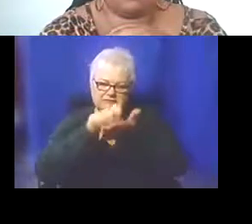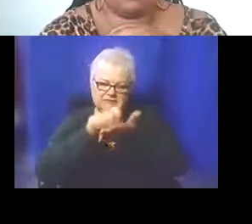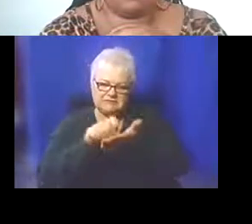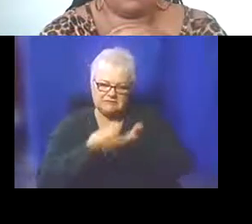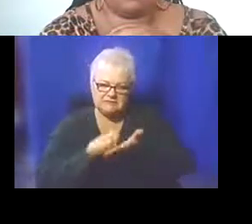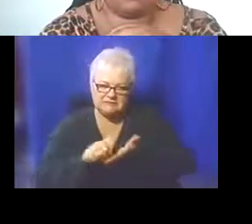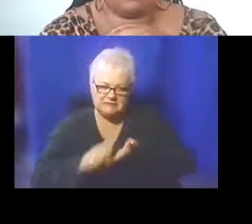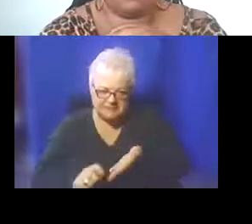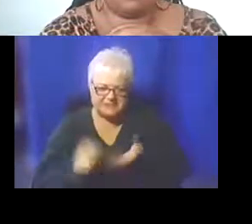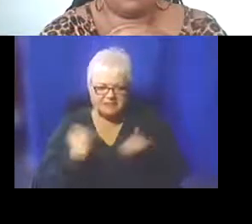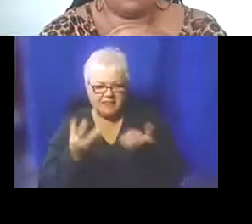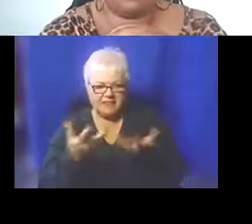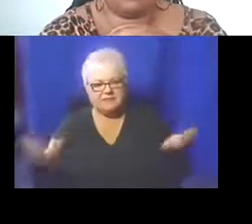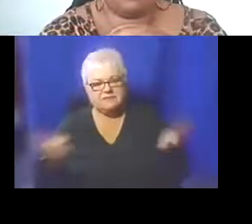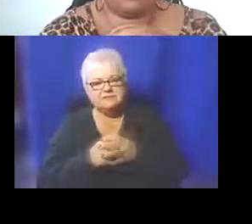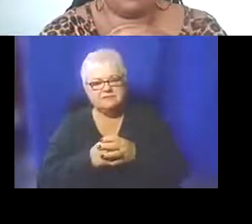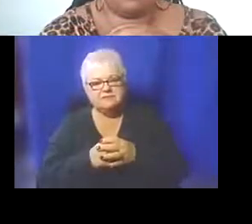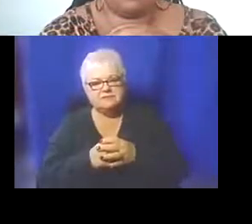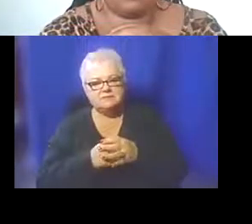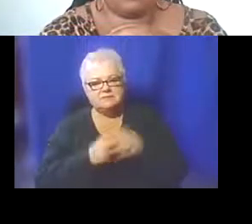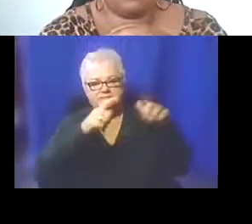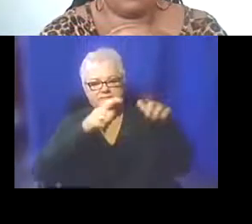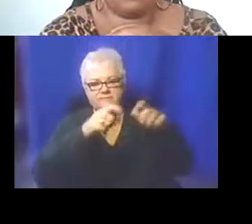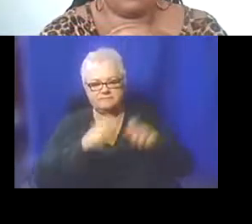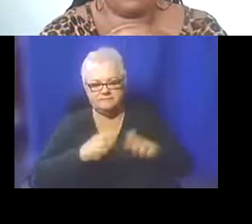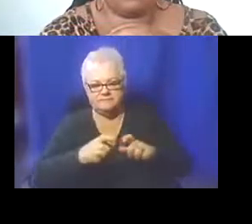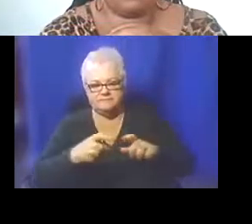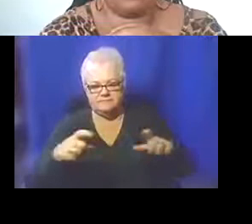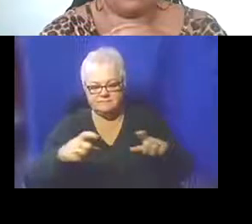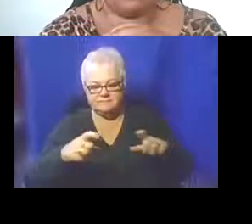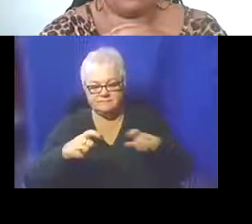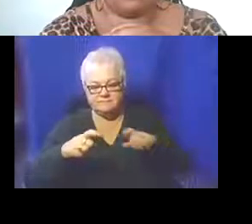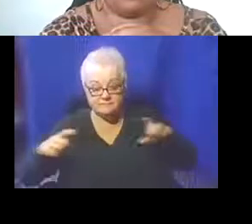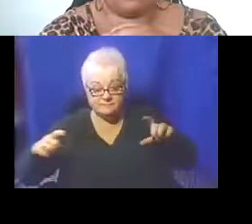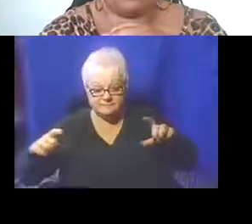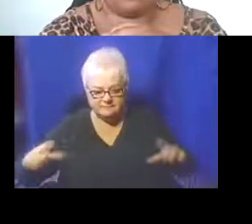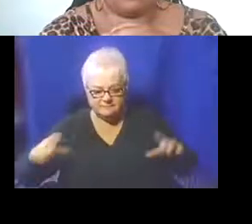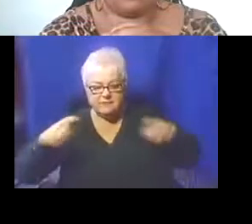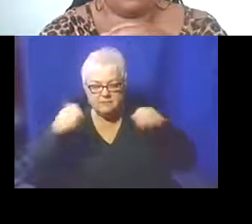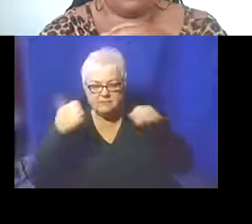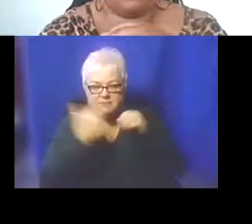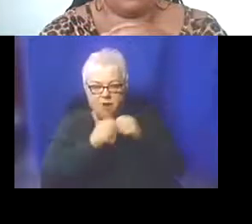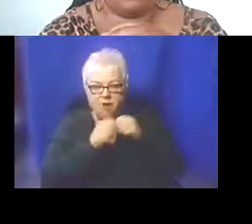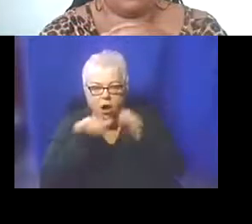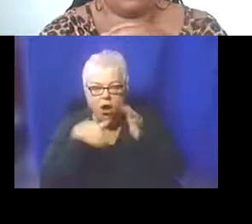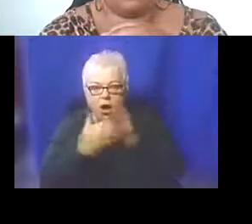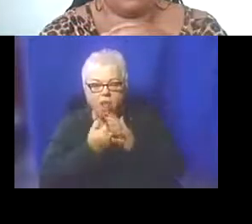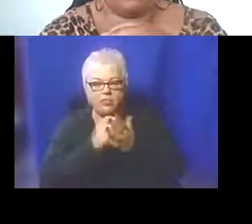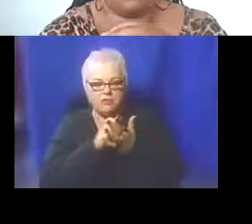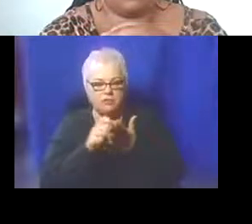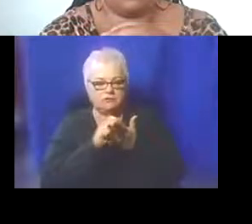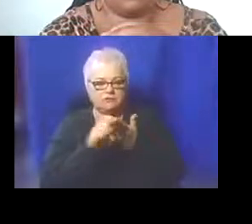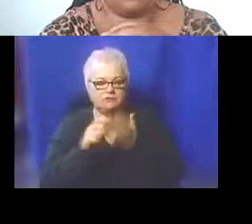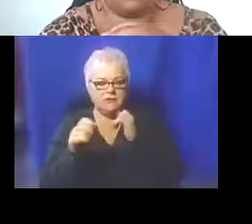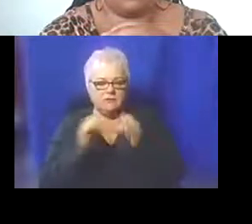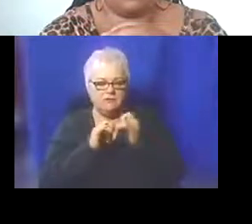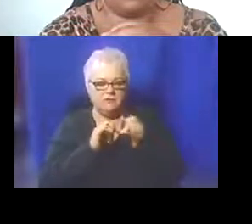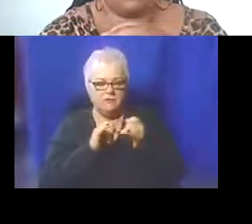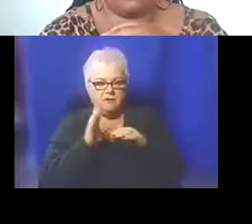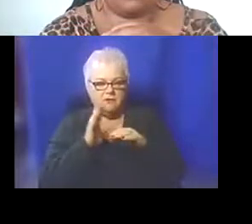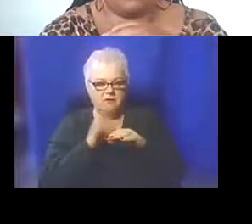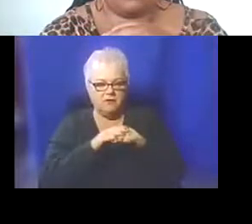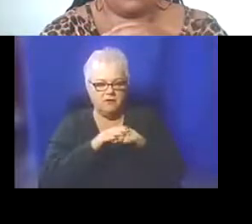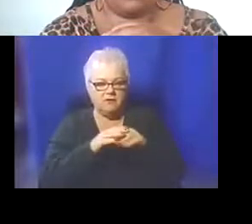write many, many different things, okay? Now I want you to imagine trying to write down all the notes from this interview